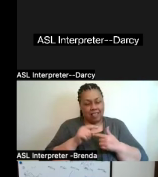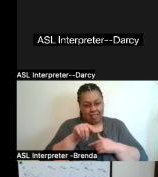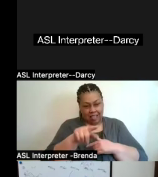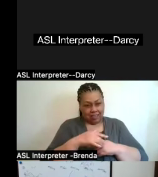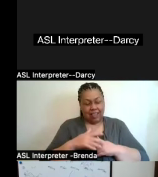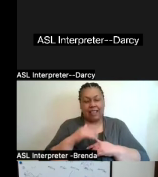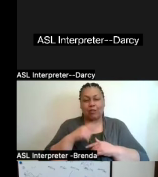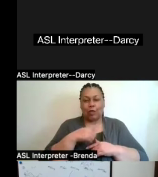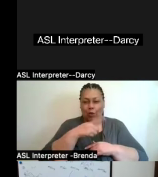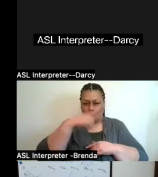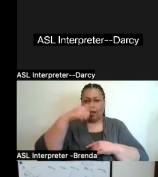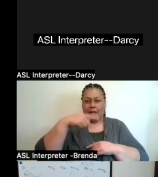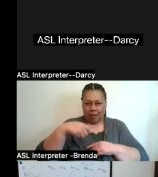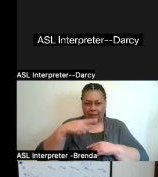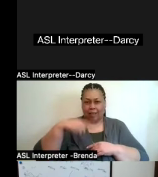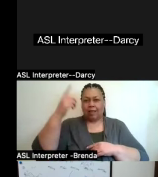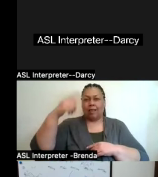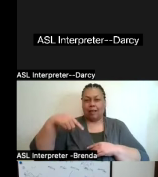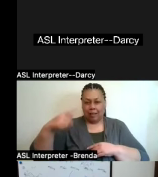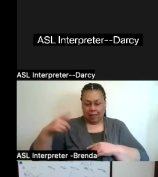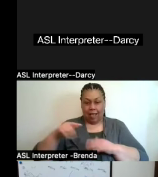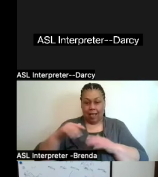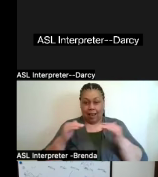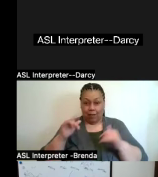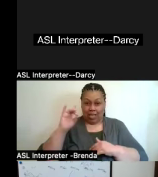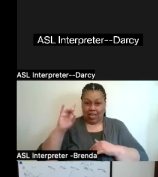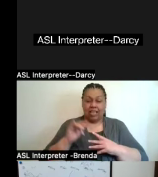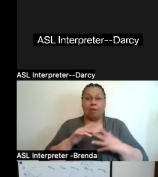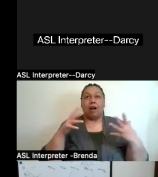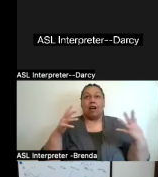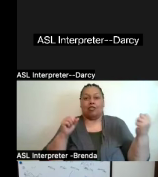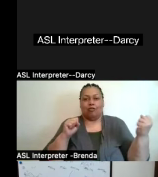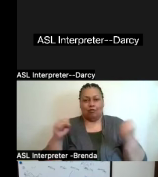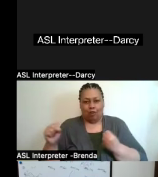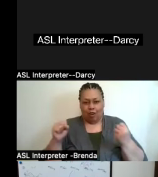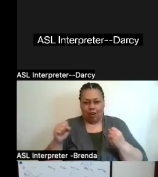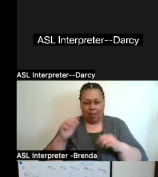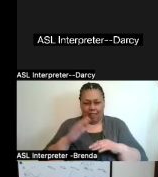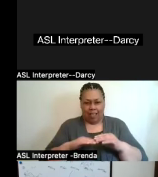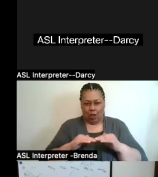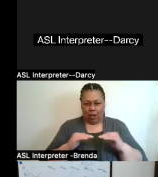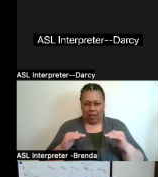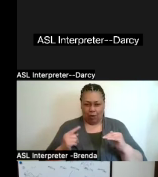see on the level 8, it was much stronger shaking than on level 1, which again